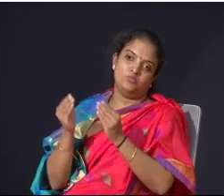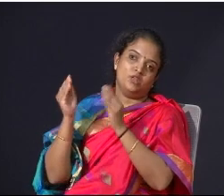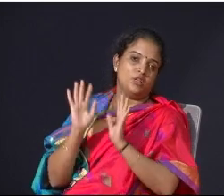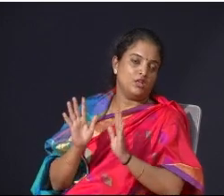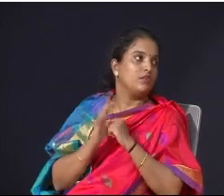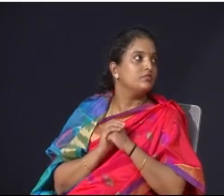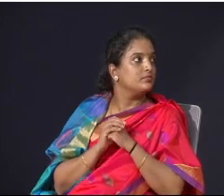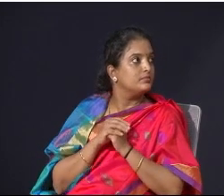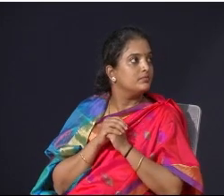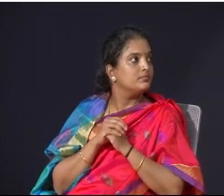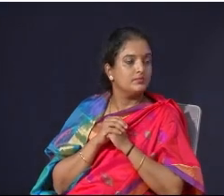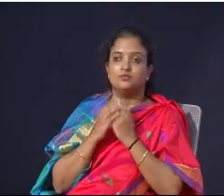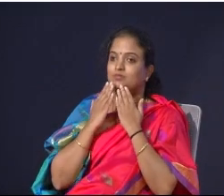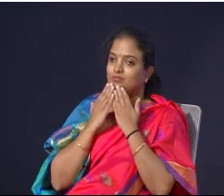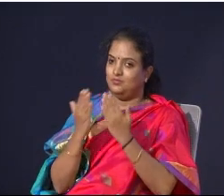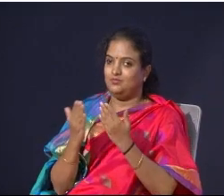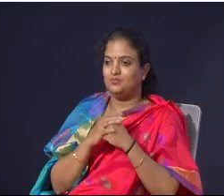program. Thank you.